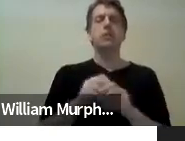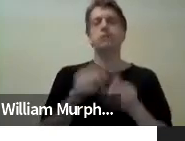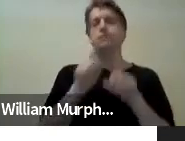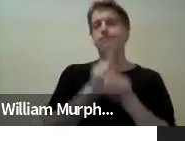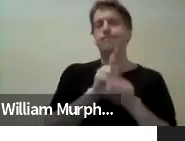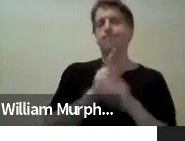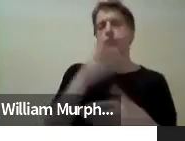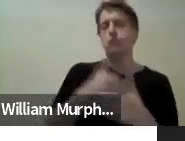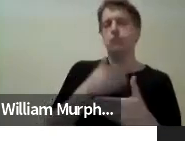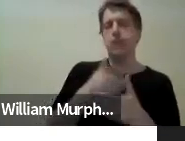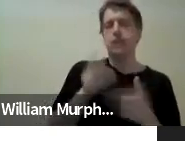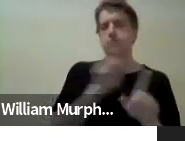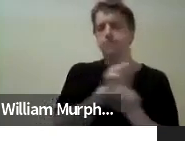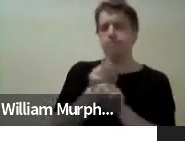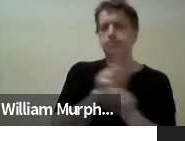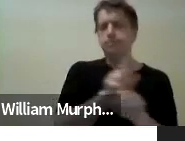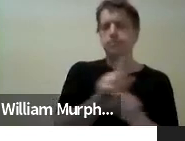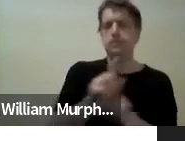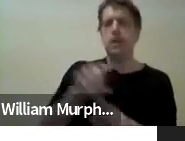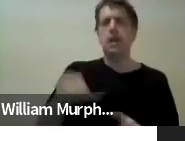other unwarranted behaviors.